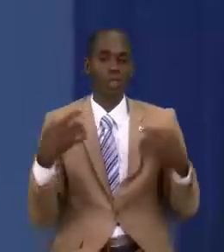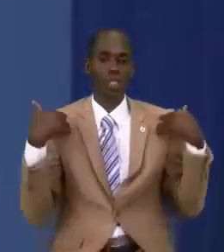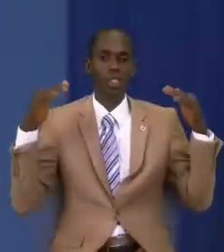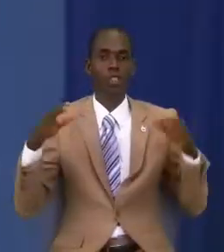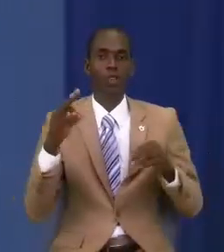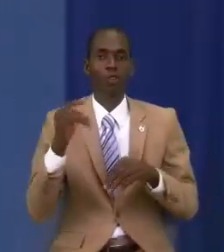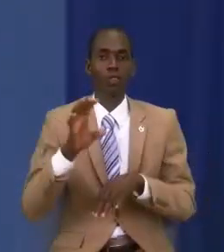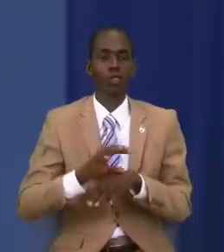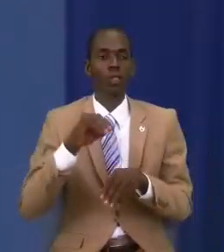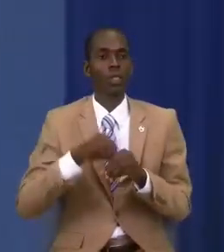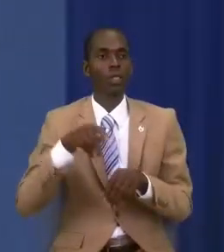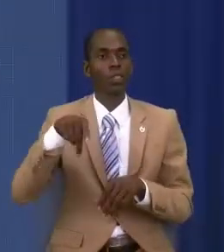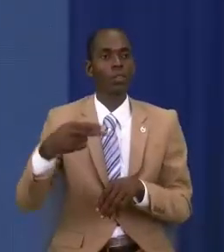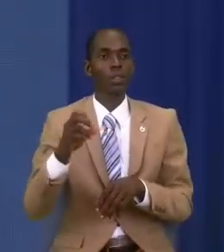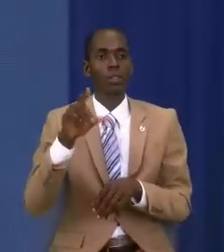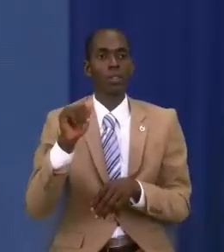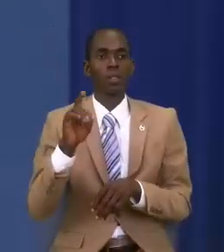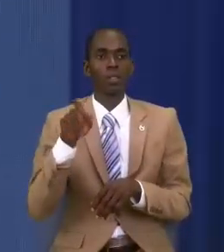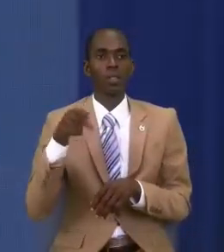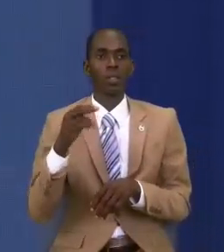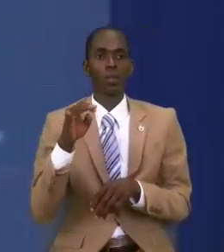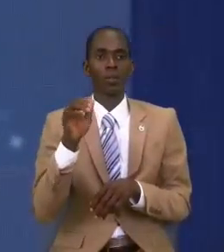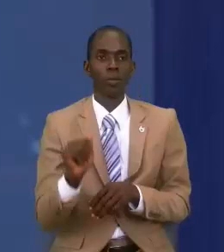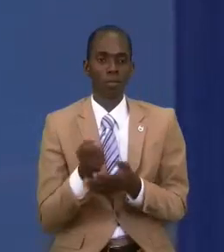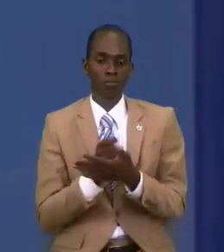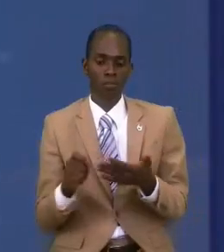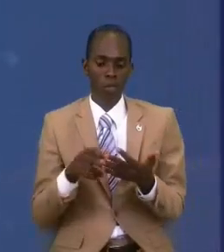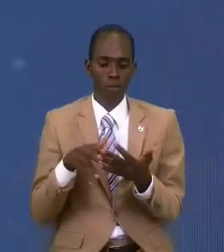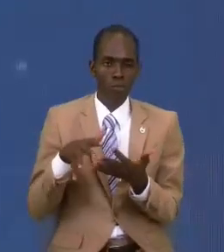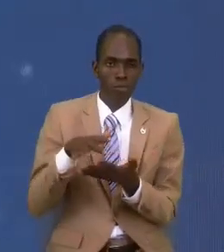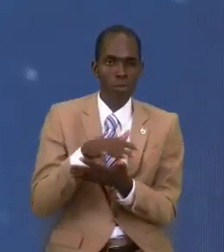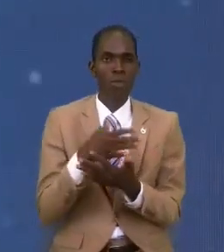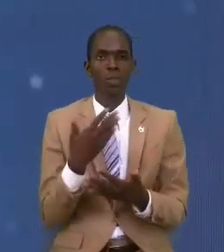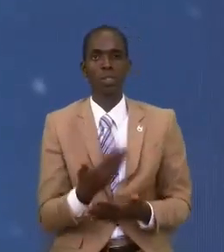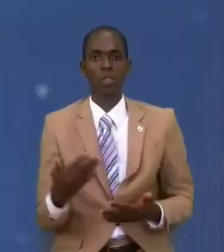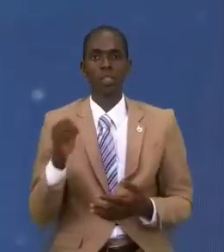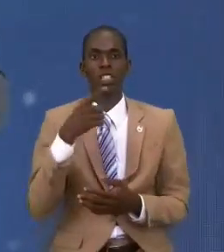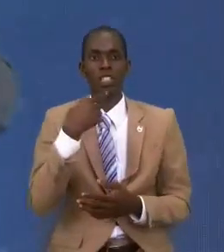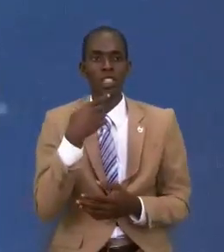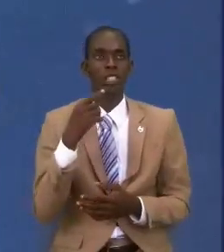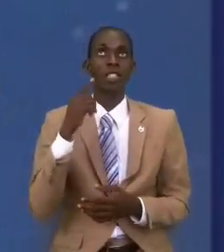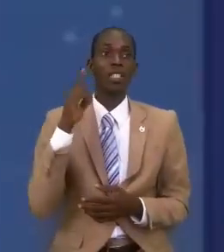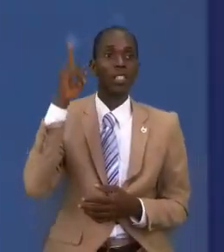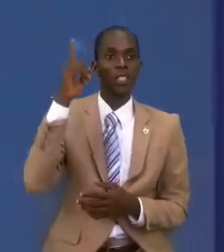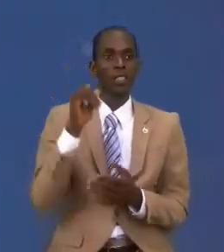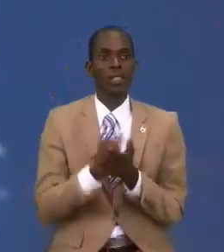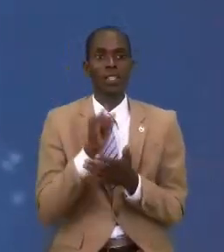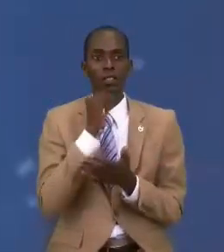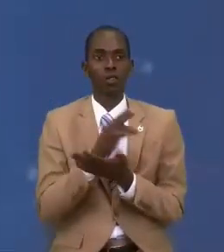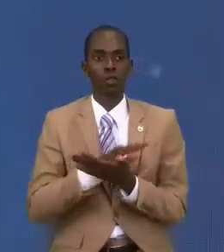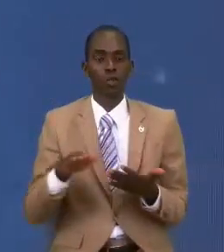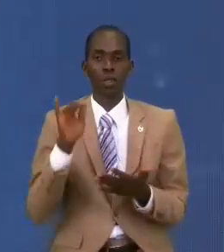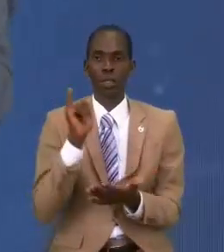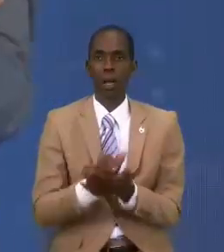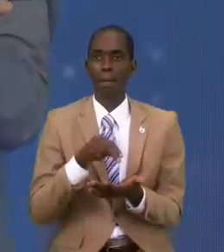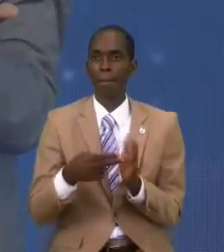"These things saith he that is holy," that's Christ, "and he that is true," that's